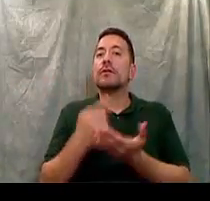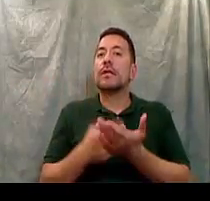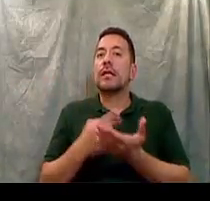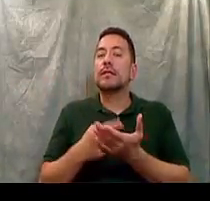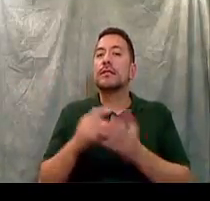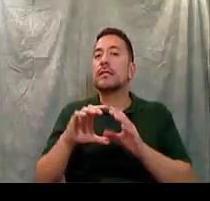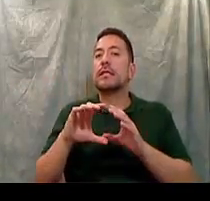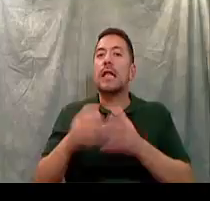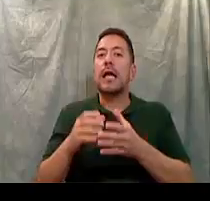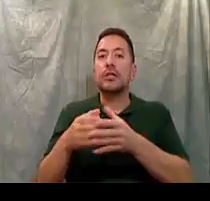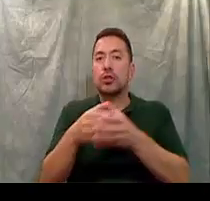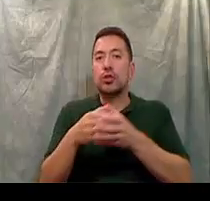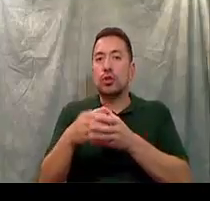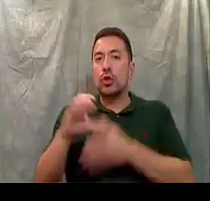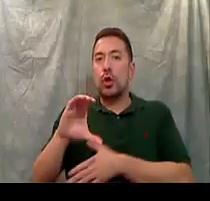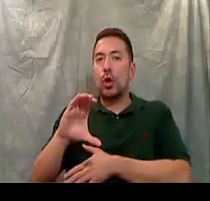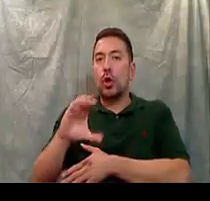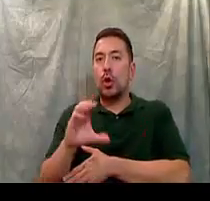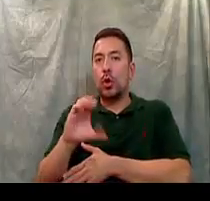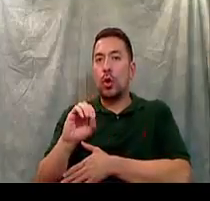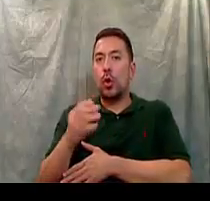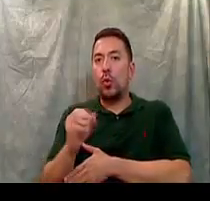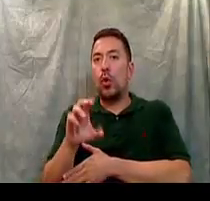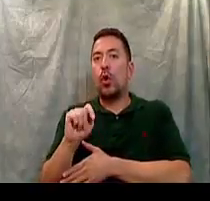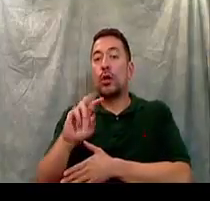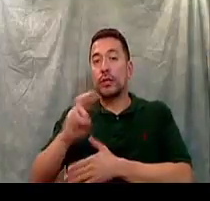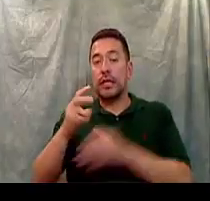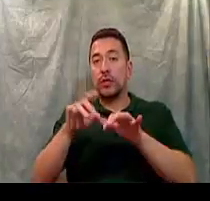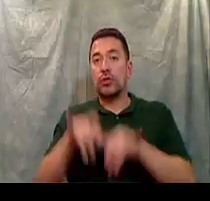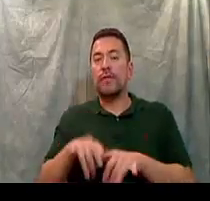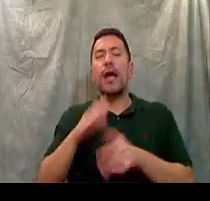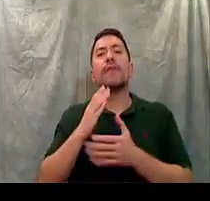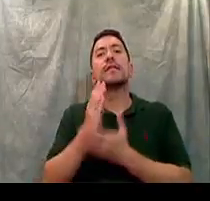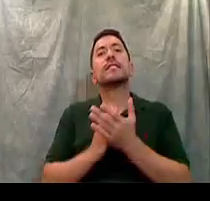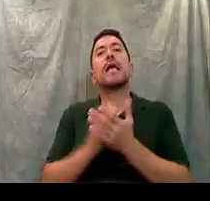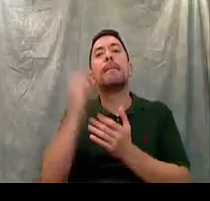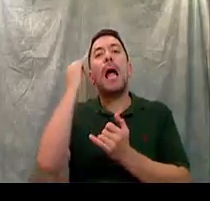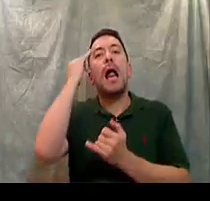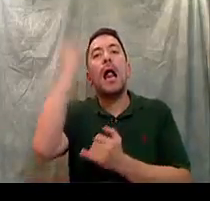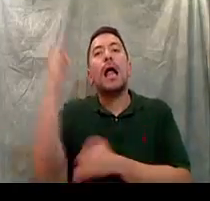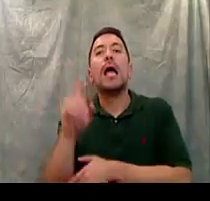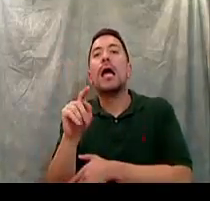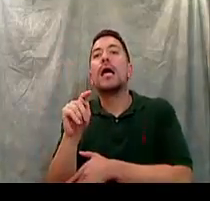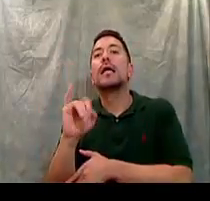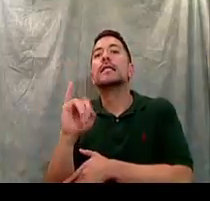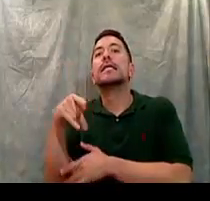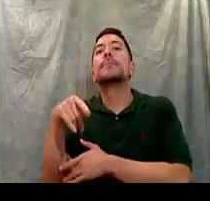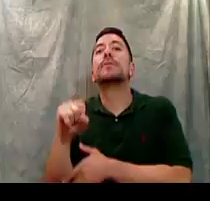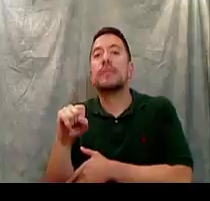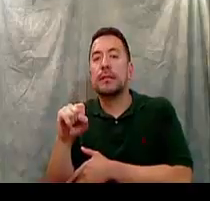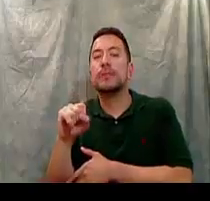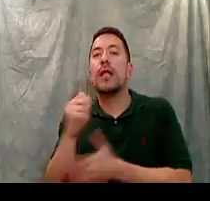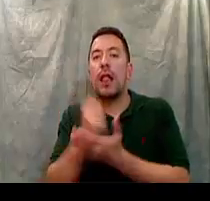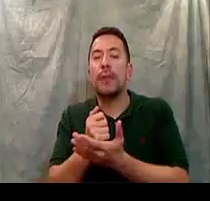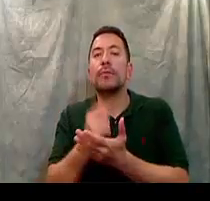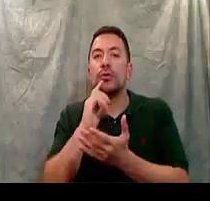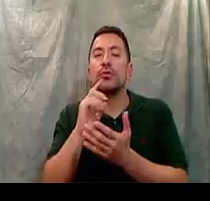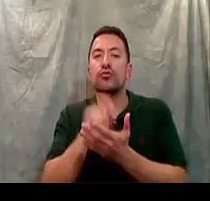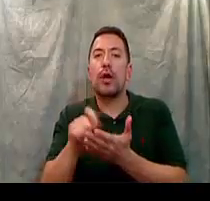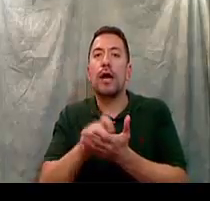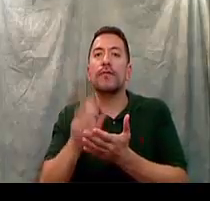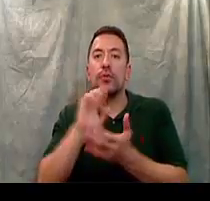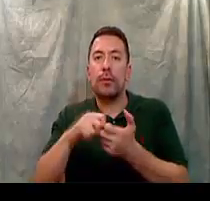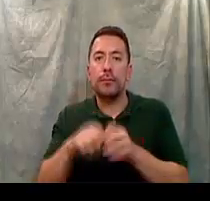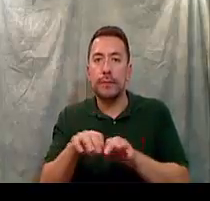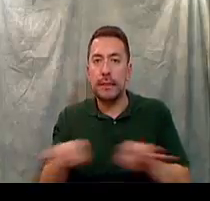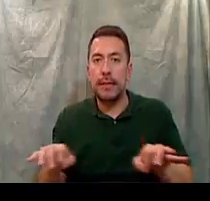draft, I have some tips as you engage in the revision of your problem statements. I know that you're working on a draft and incorporating